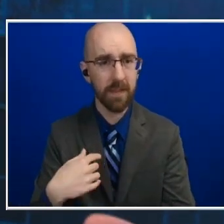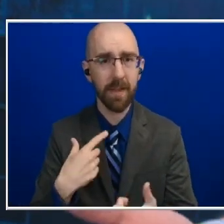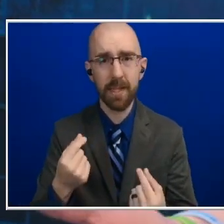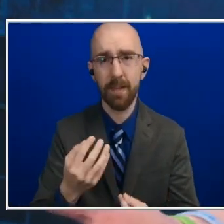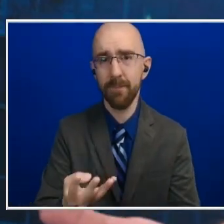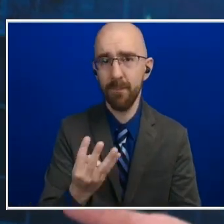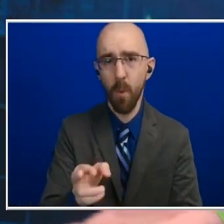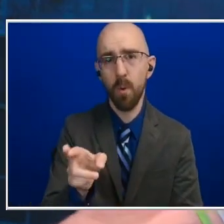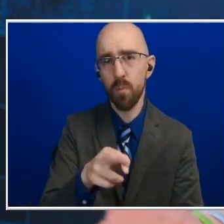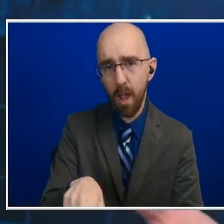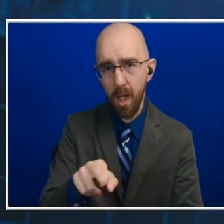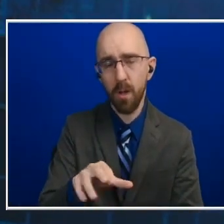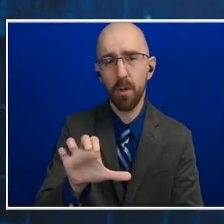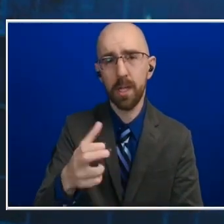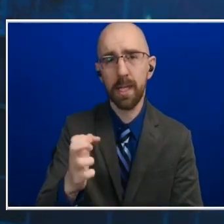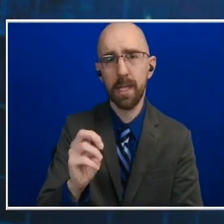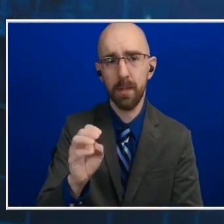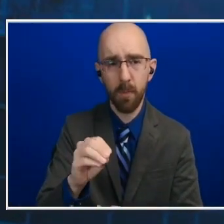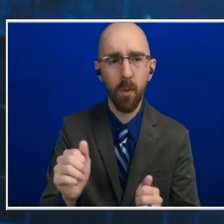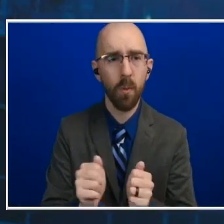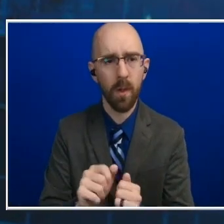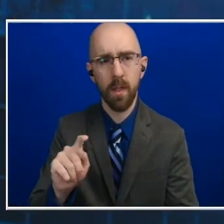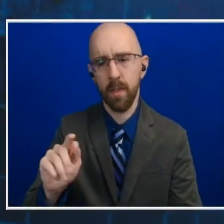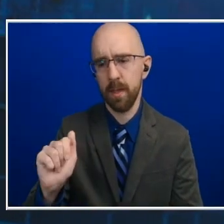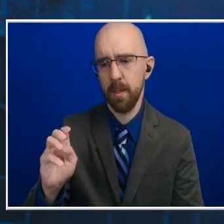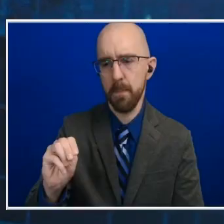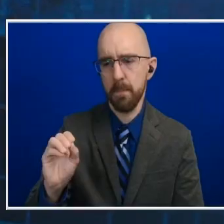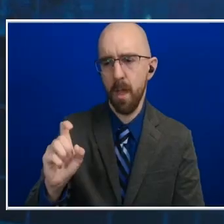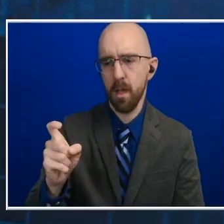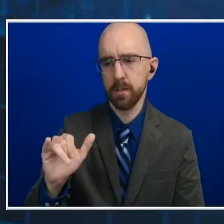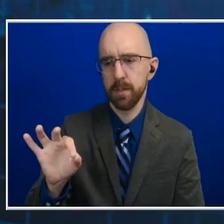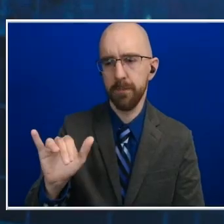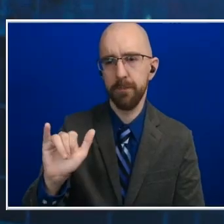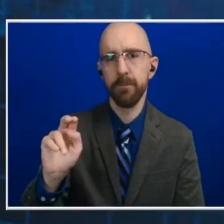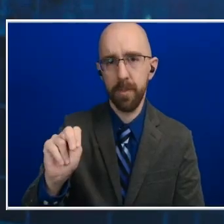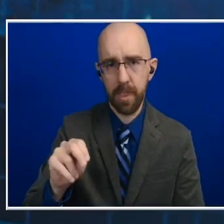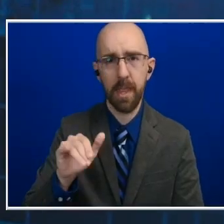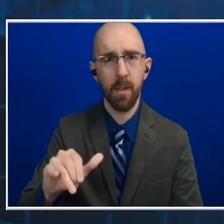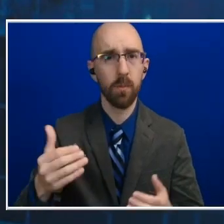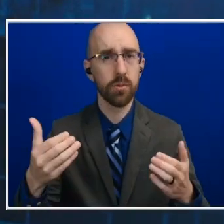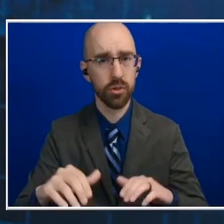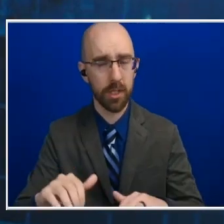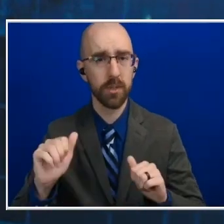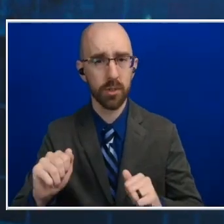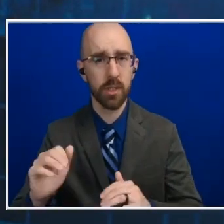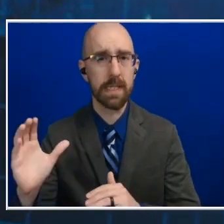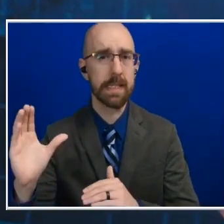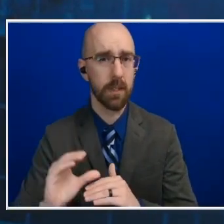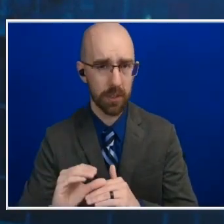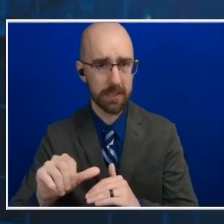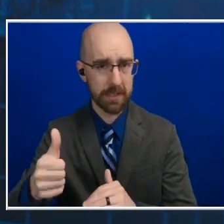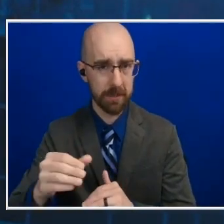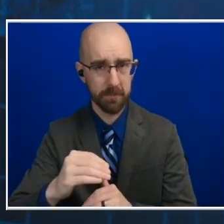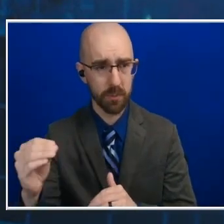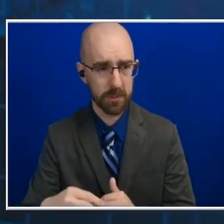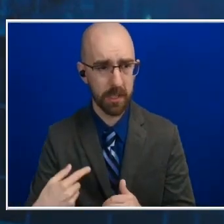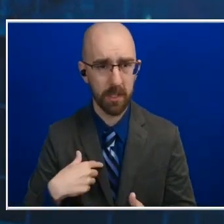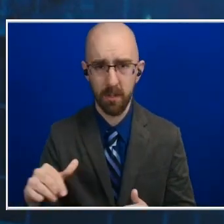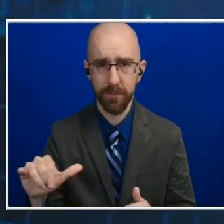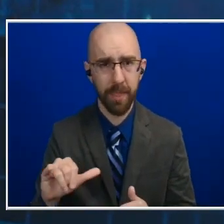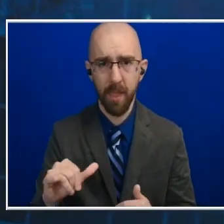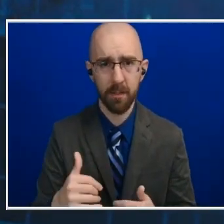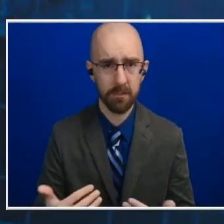followed by tamoxifen, that those chances could be decreased by 10%. And I was like, well,